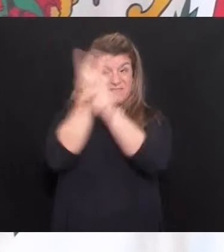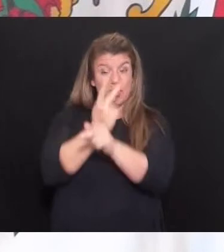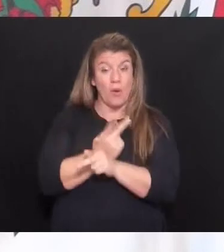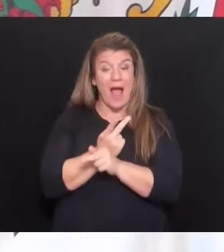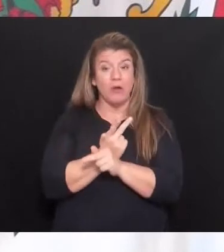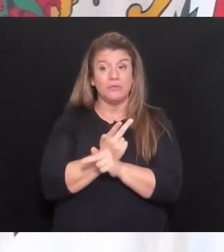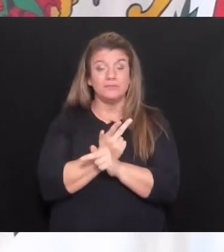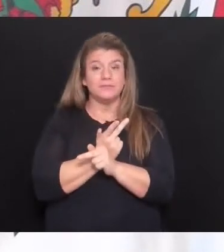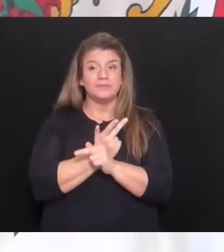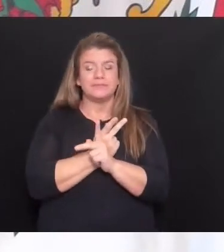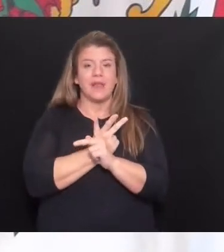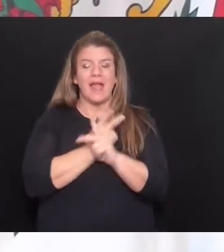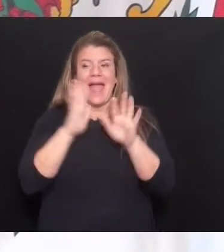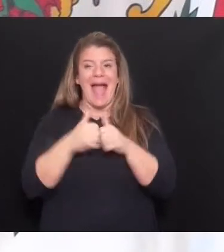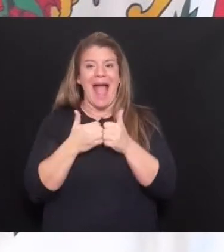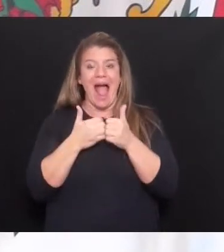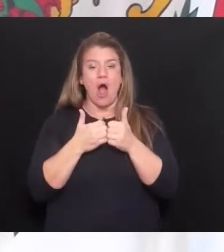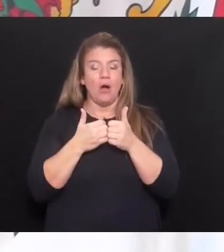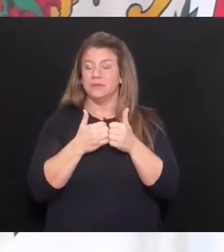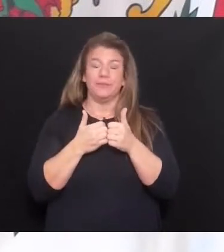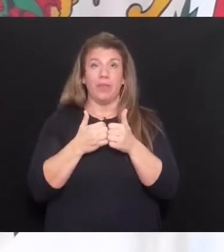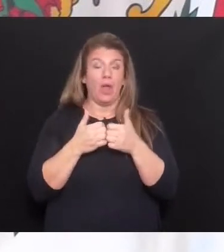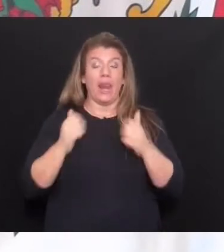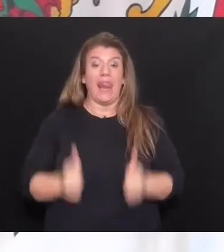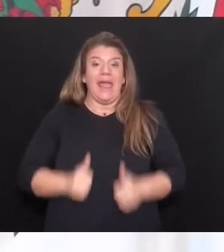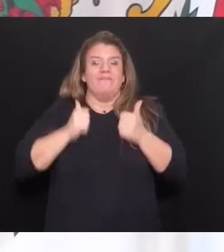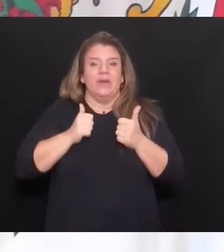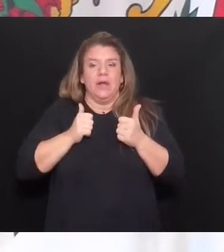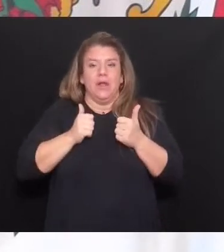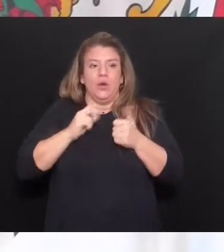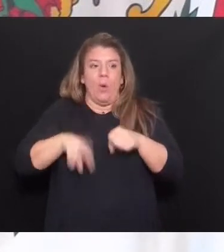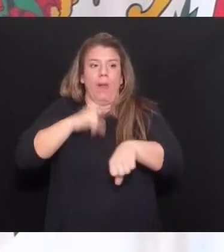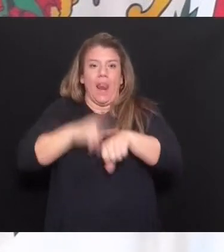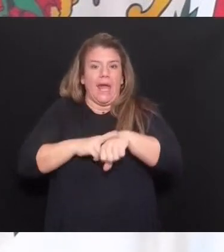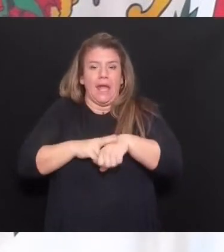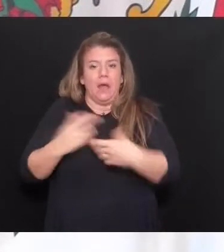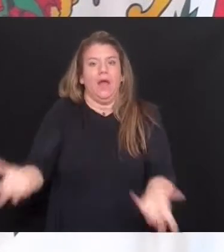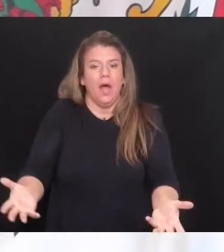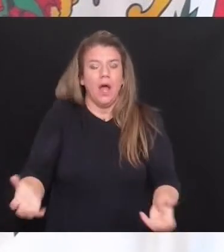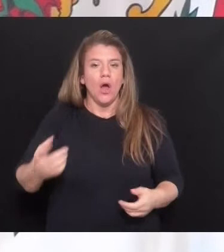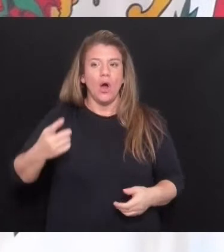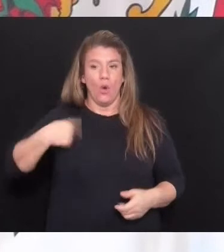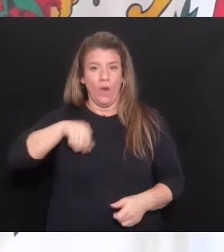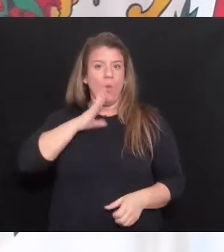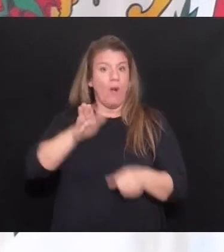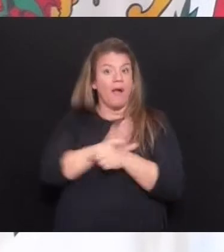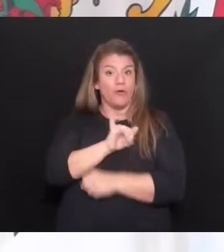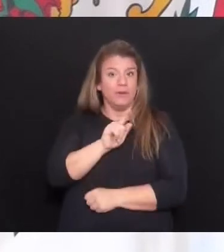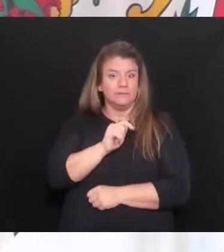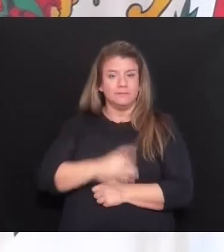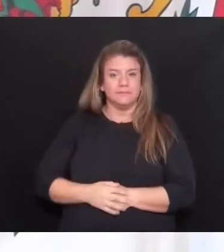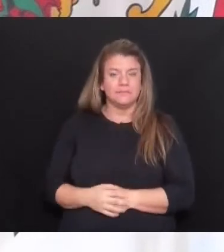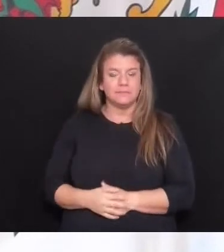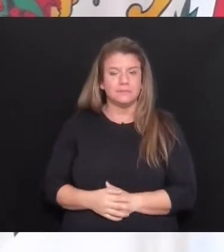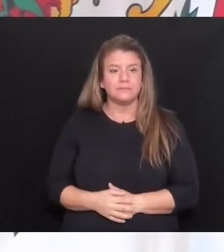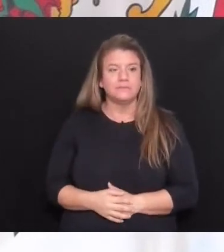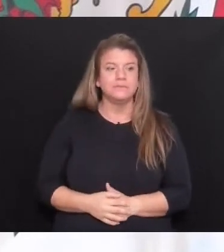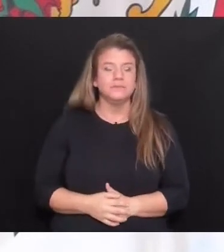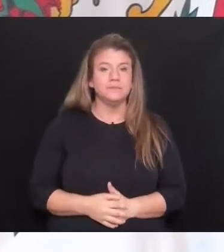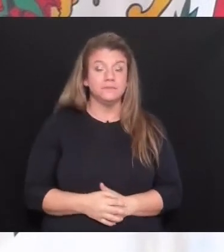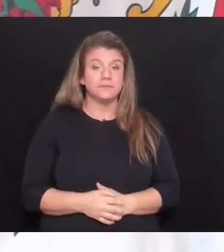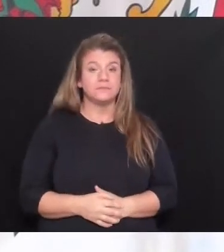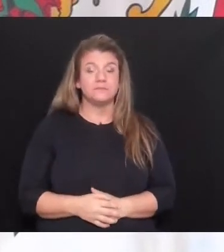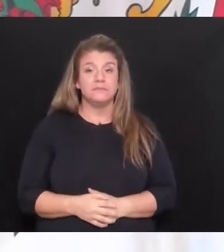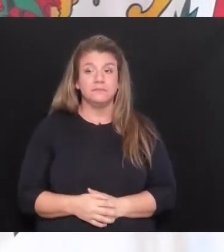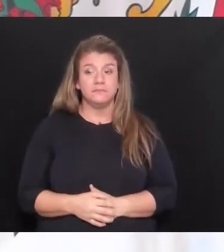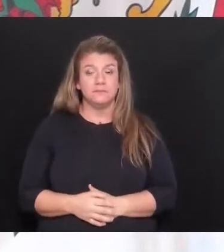to walk up the steps and chew gum at the same time, we'll cover it. And you know,